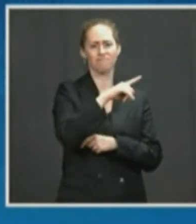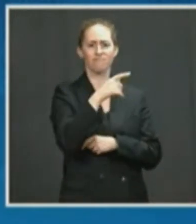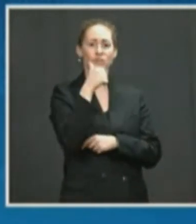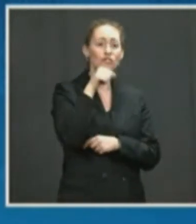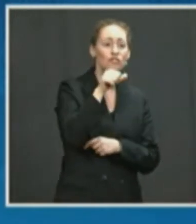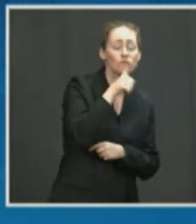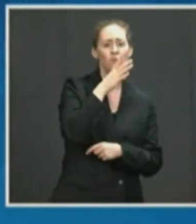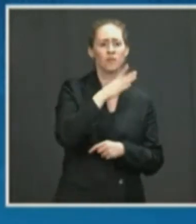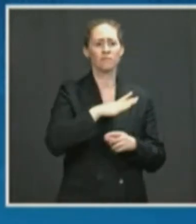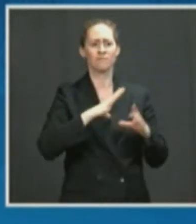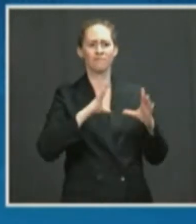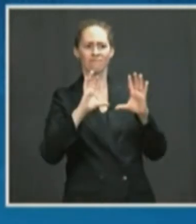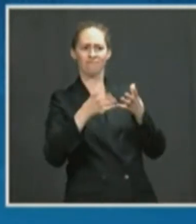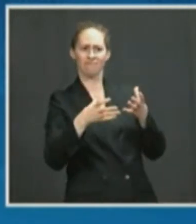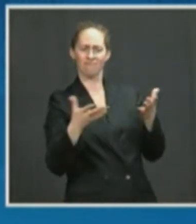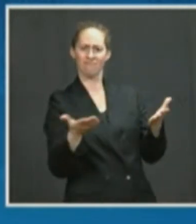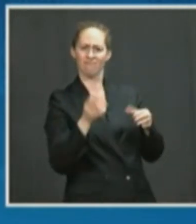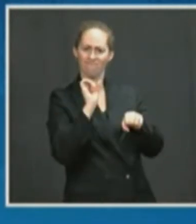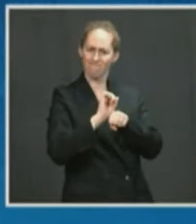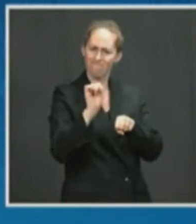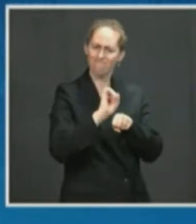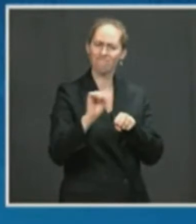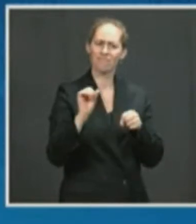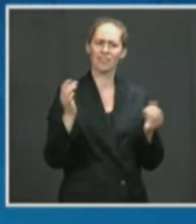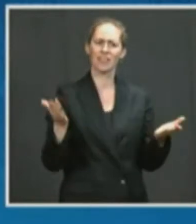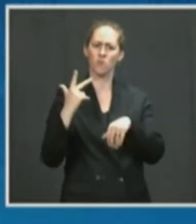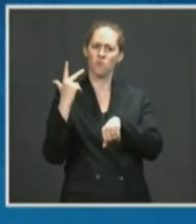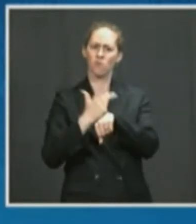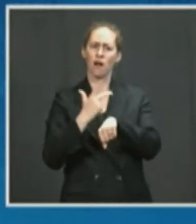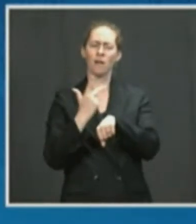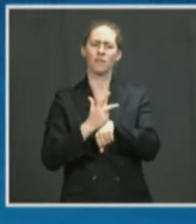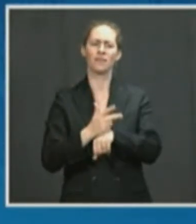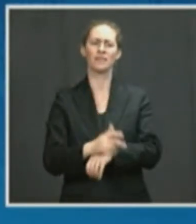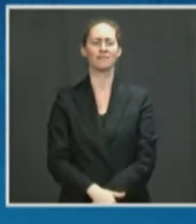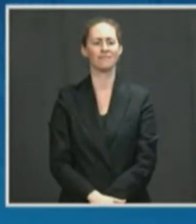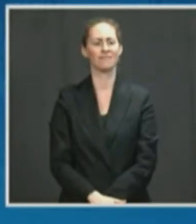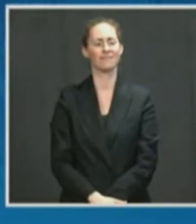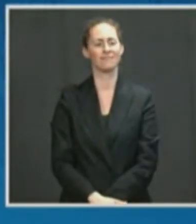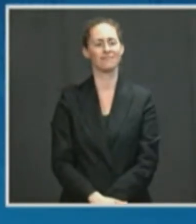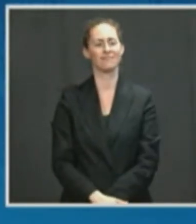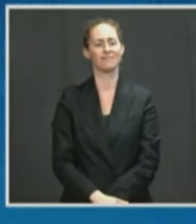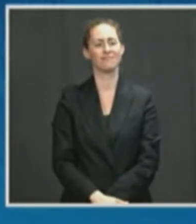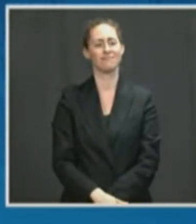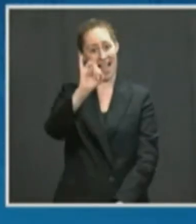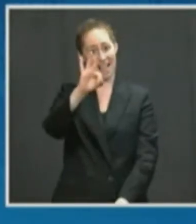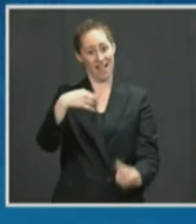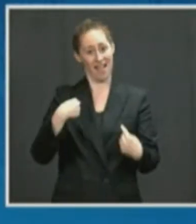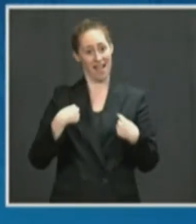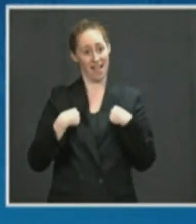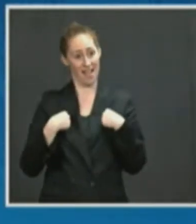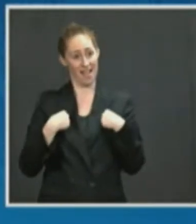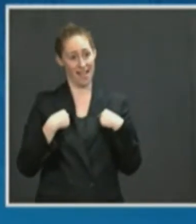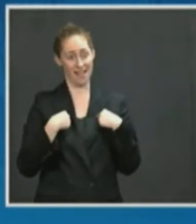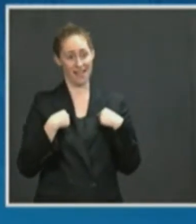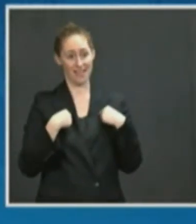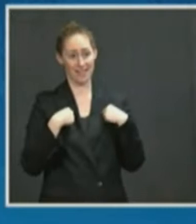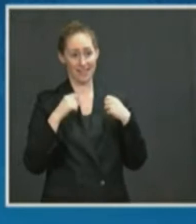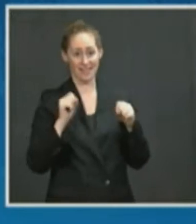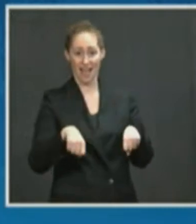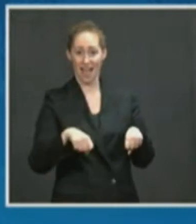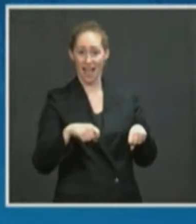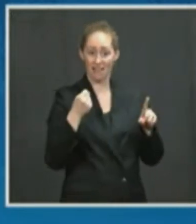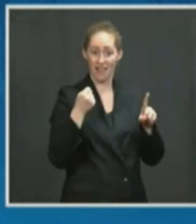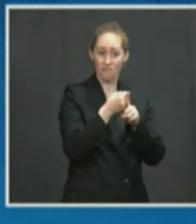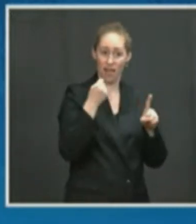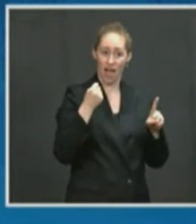Guatemala, and to the extent that I can have any impact based on my gender and the fact that I am the